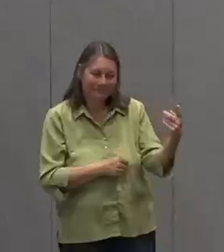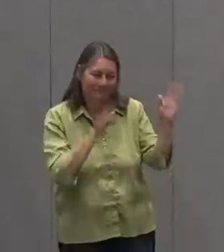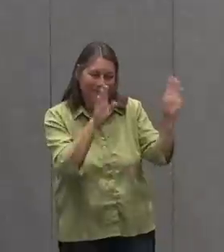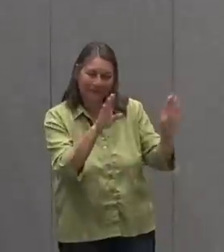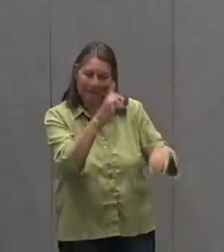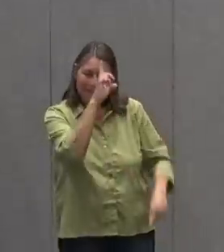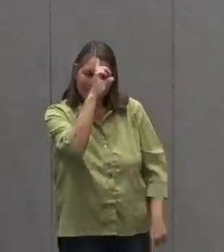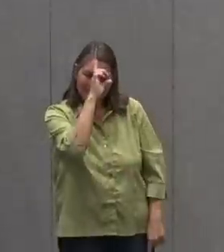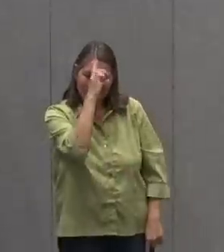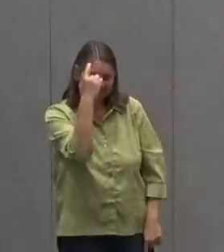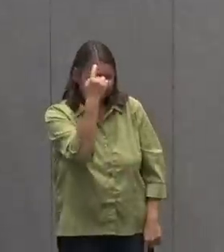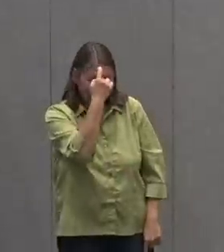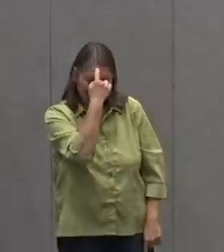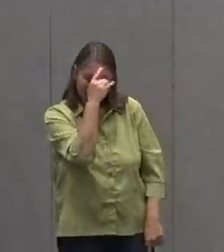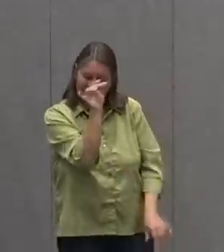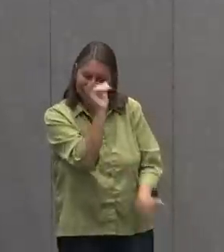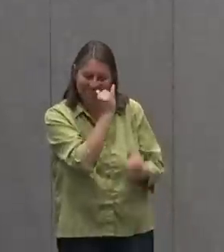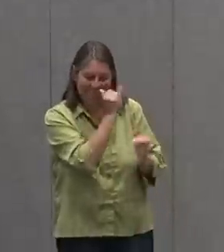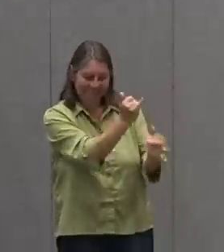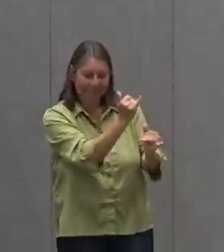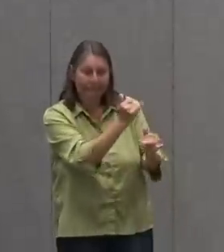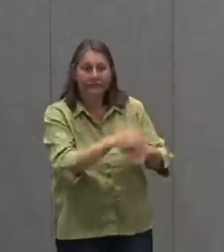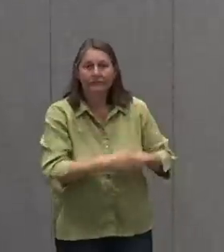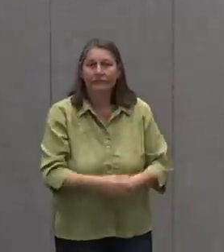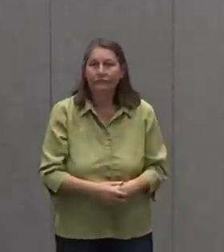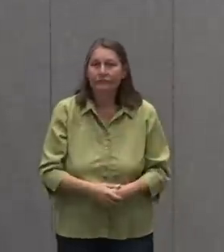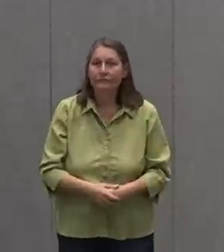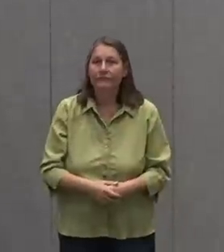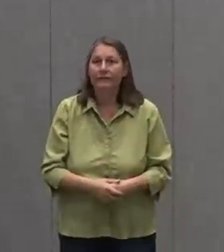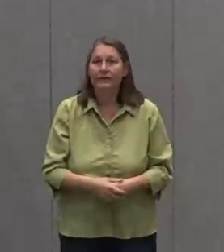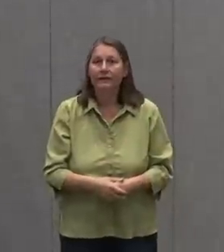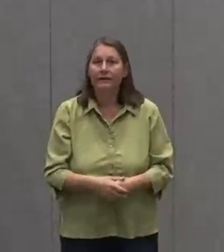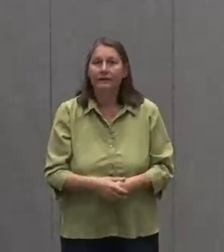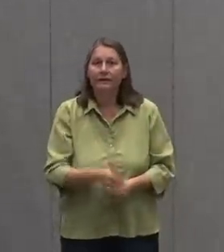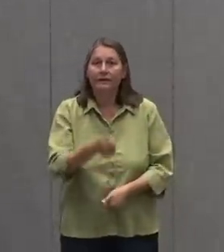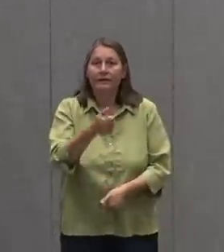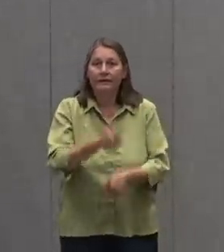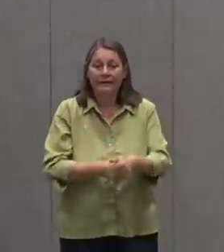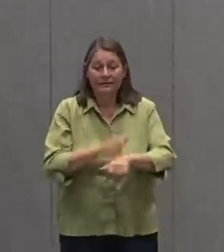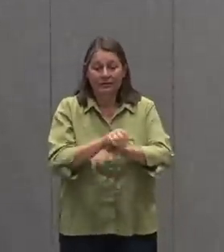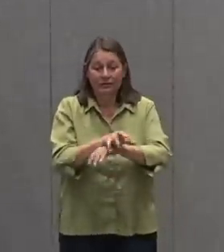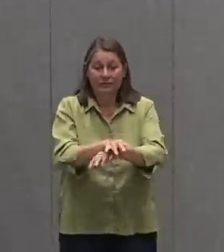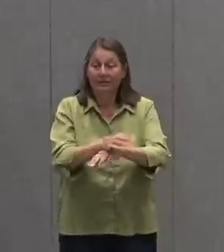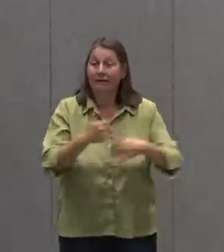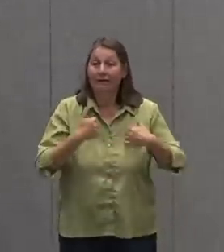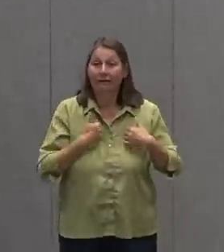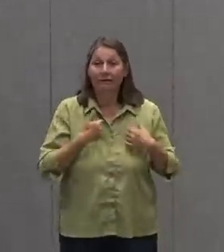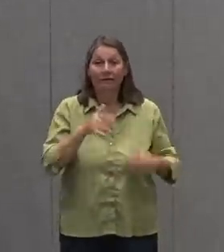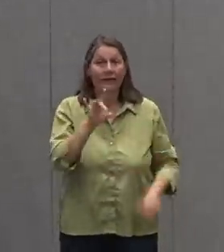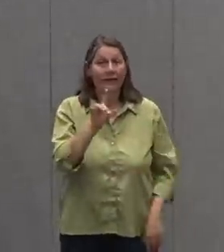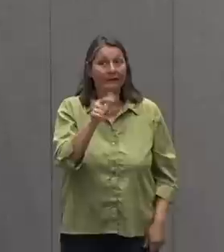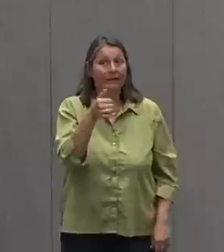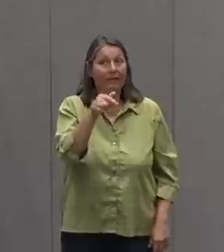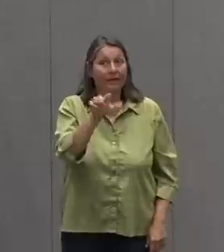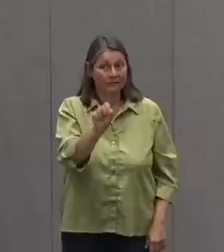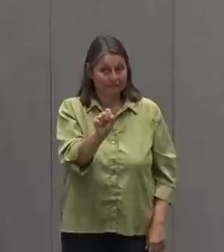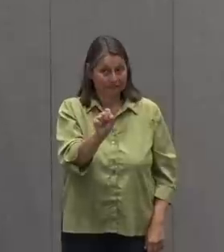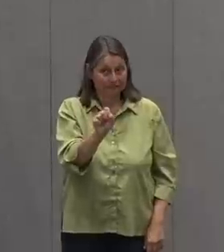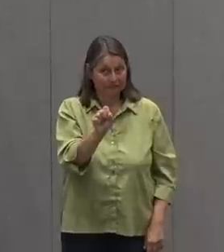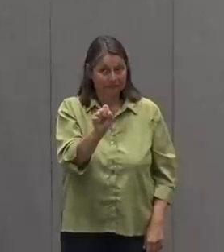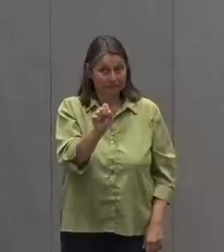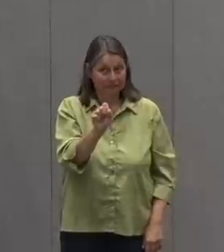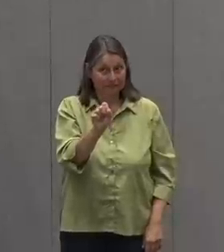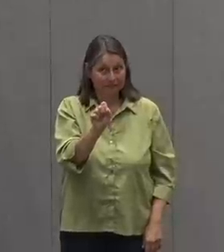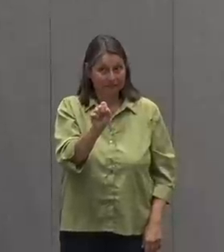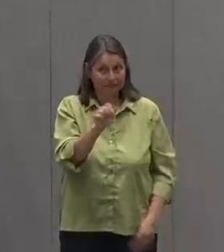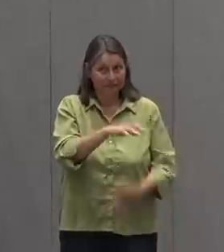alike, right? And then knowing that each tarantula has 8 legs, since it